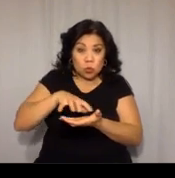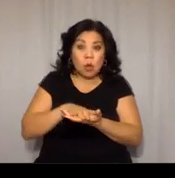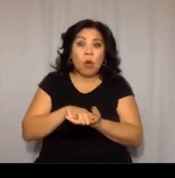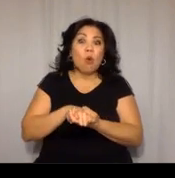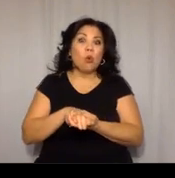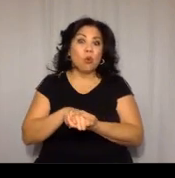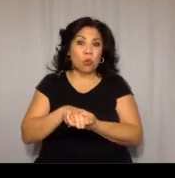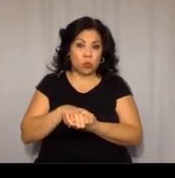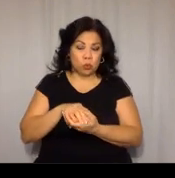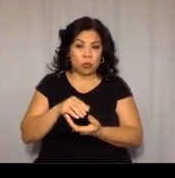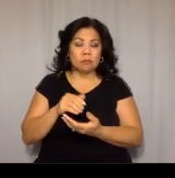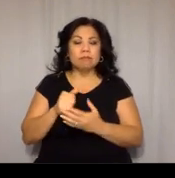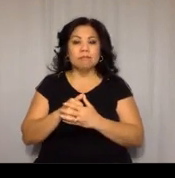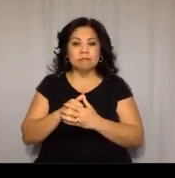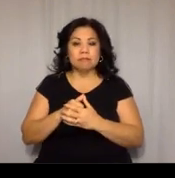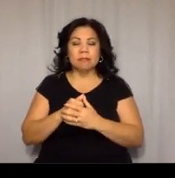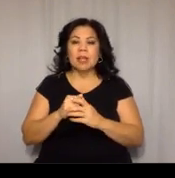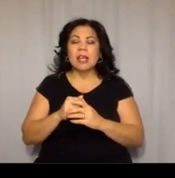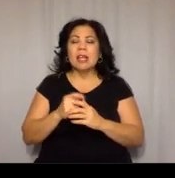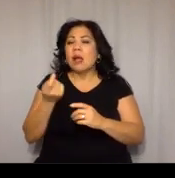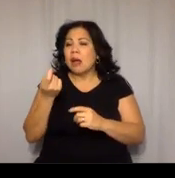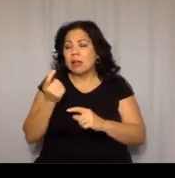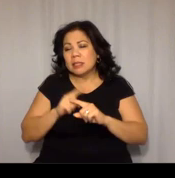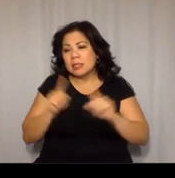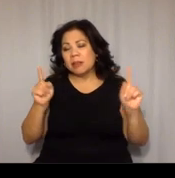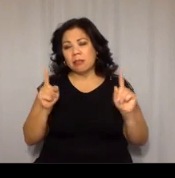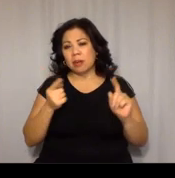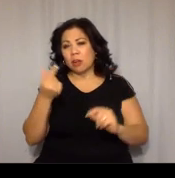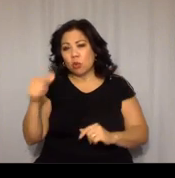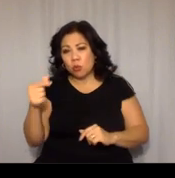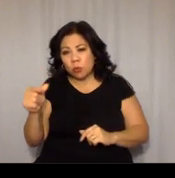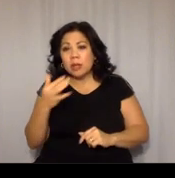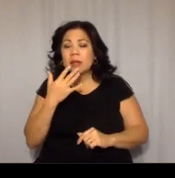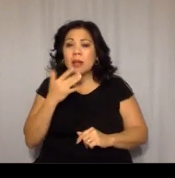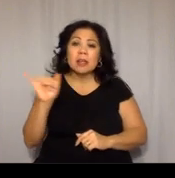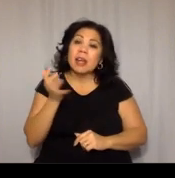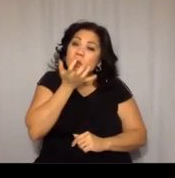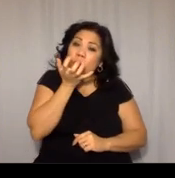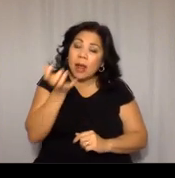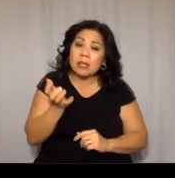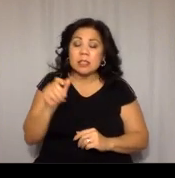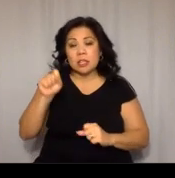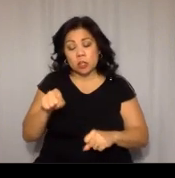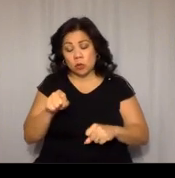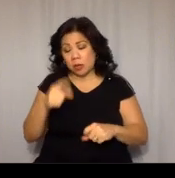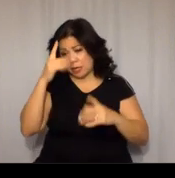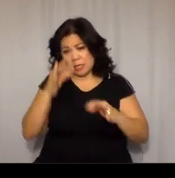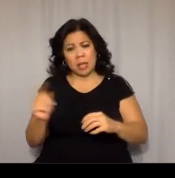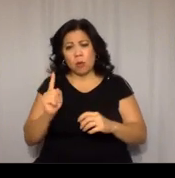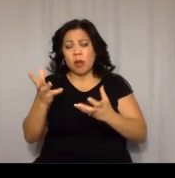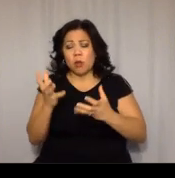And I'm going to put that one right next to it. And again, there's no rules with this, guys. You can move around the paper and put the colors wherever you